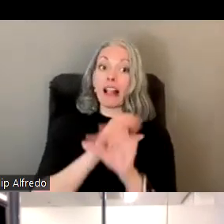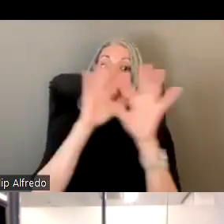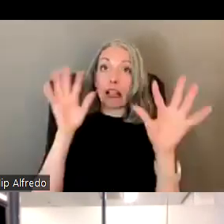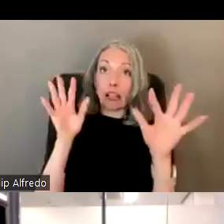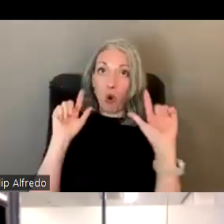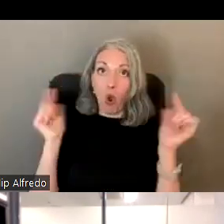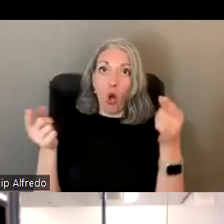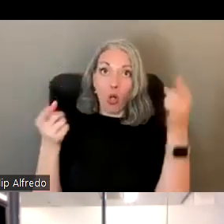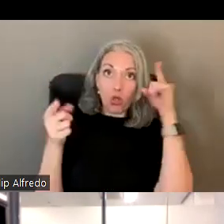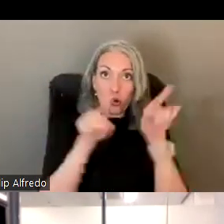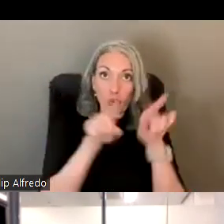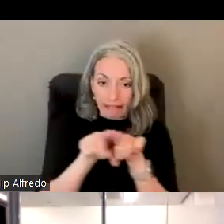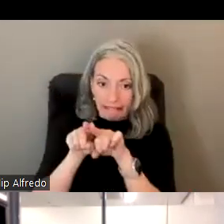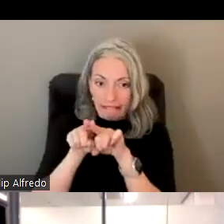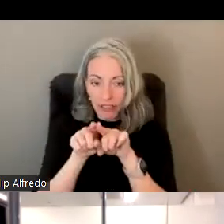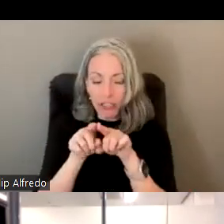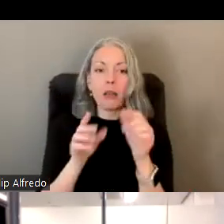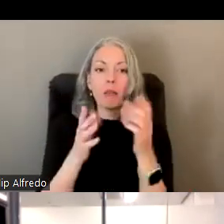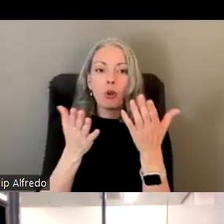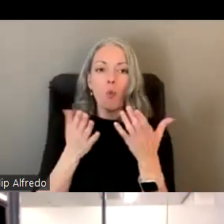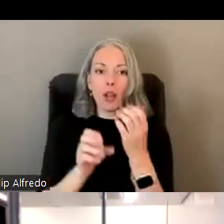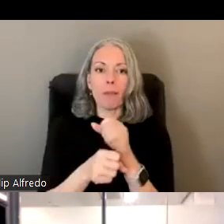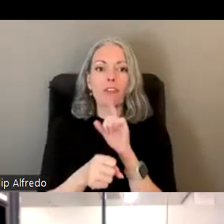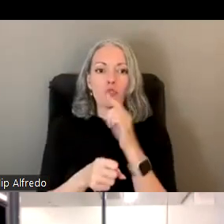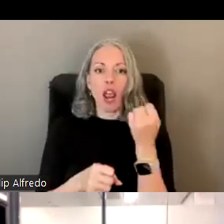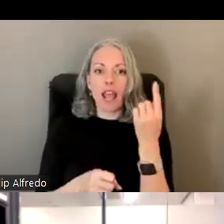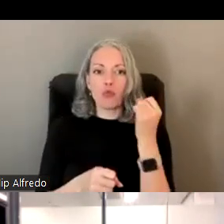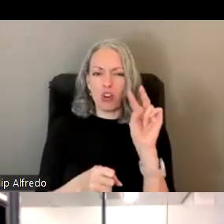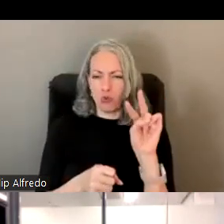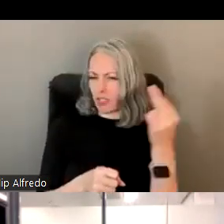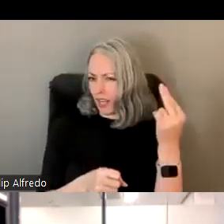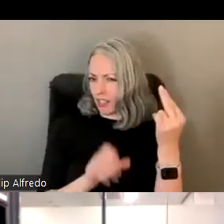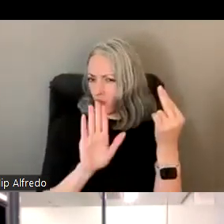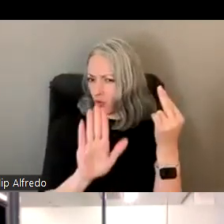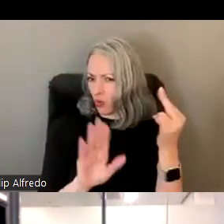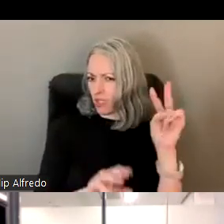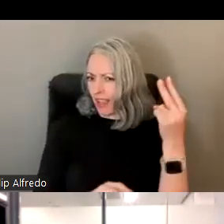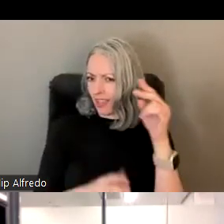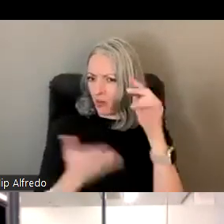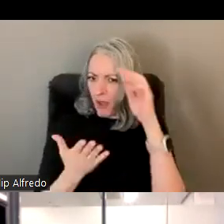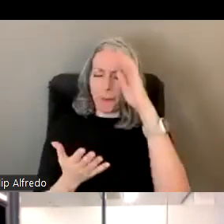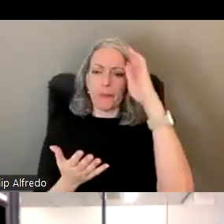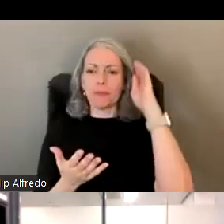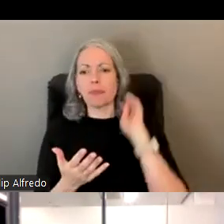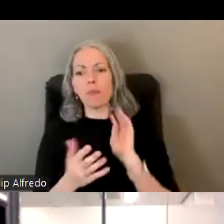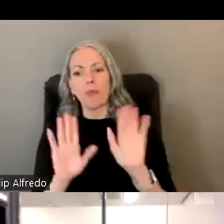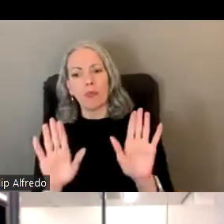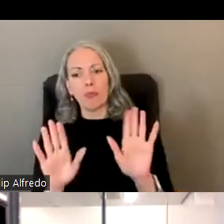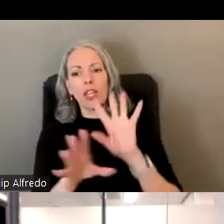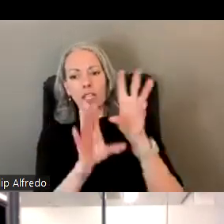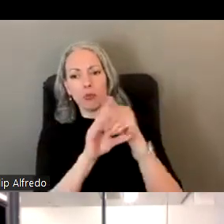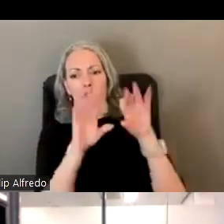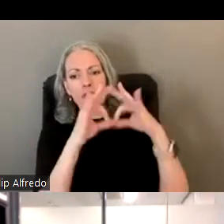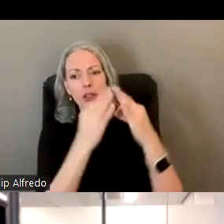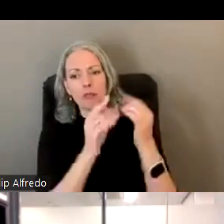about. And then just I want to make sure I understood what your second one was. It was Incorporating family